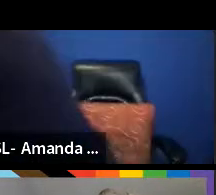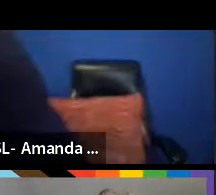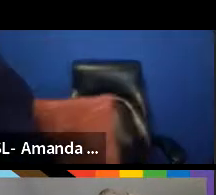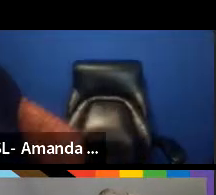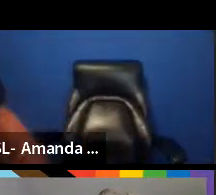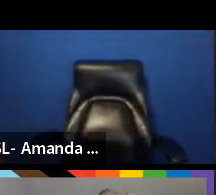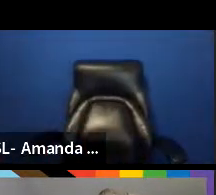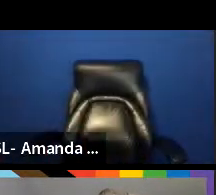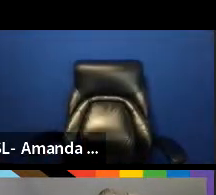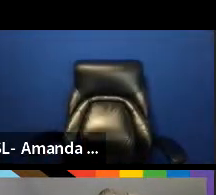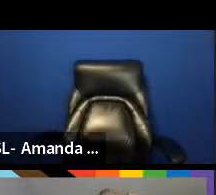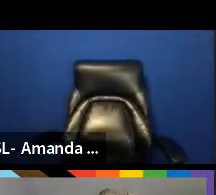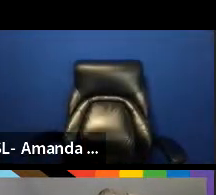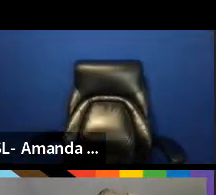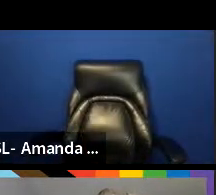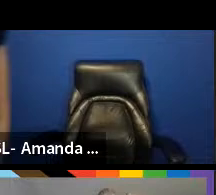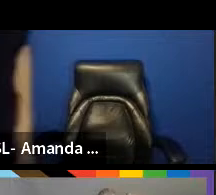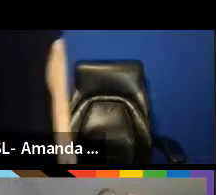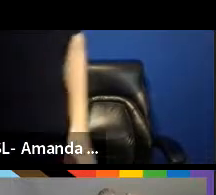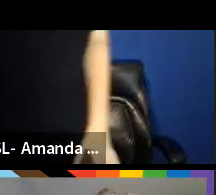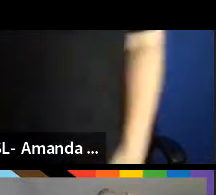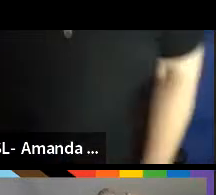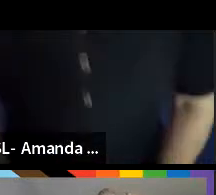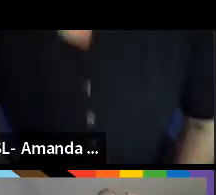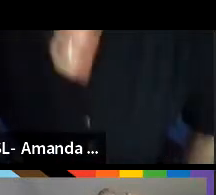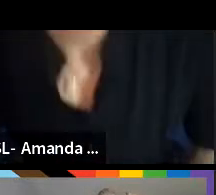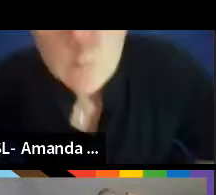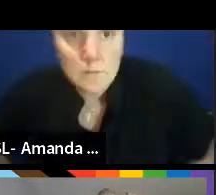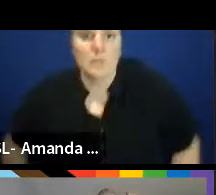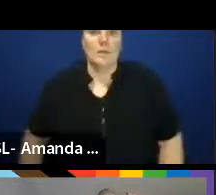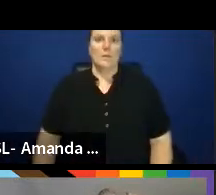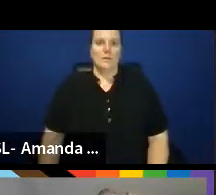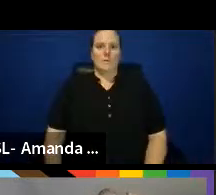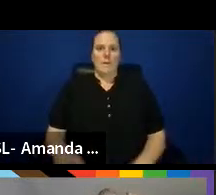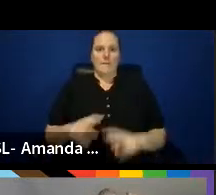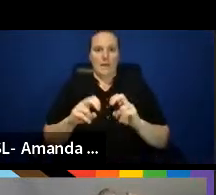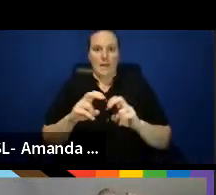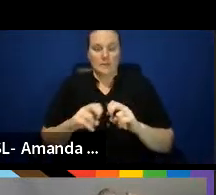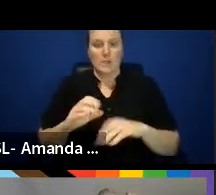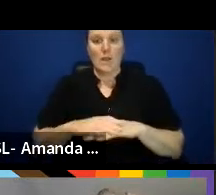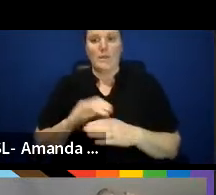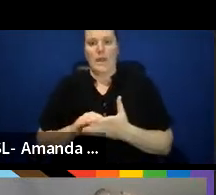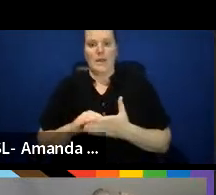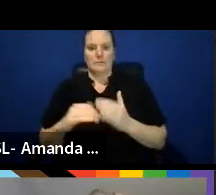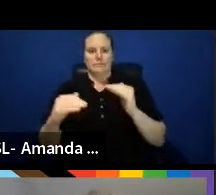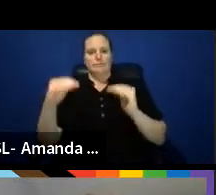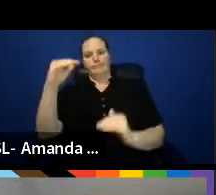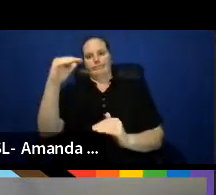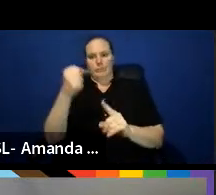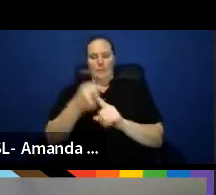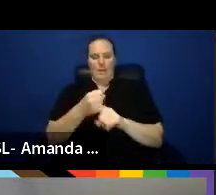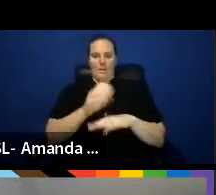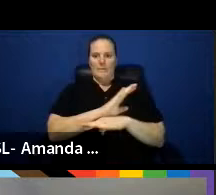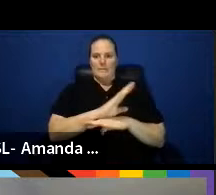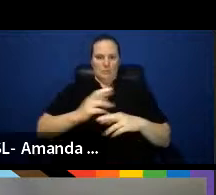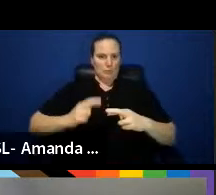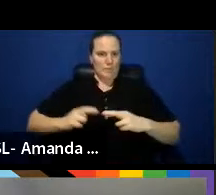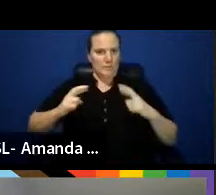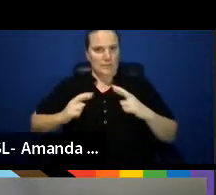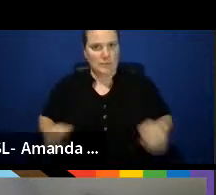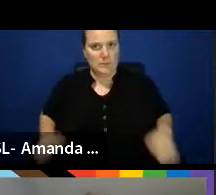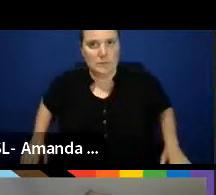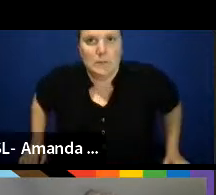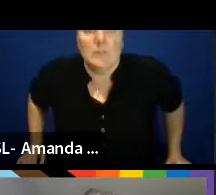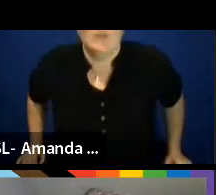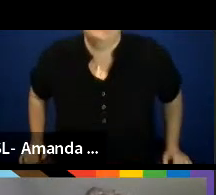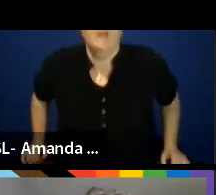And so we do have analysis on the disproportionate impact to businesses and to residences within the EIS. And kind